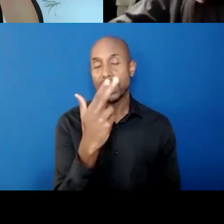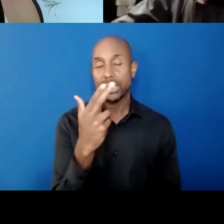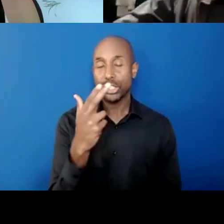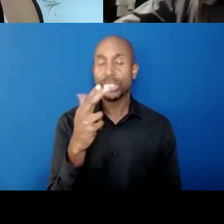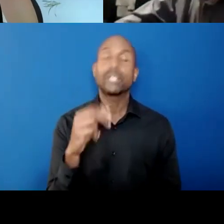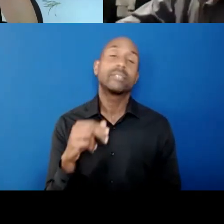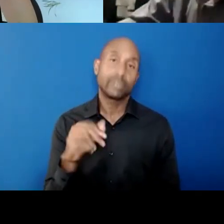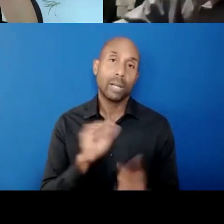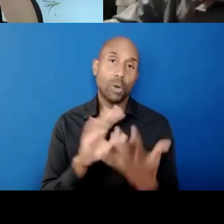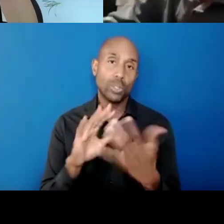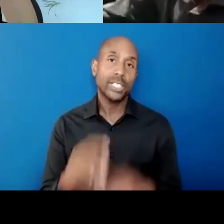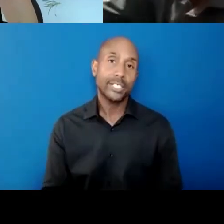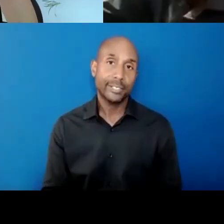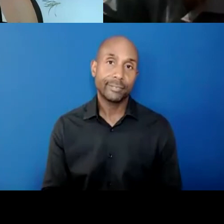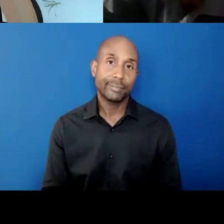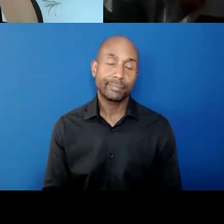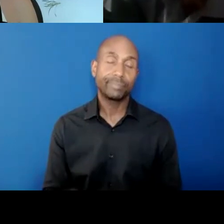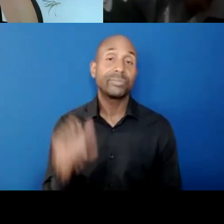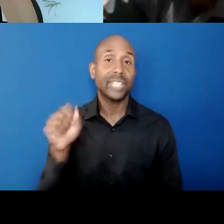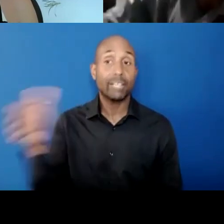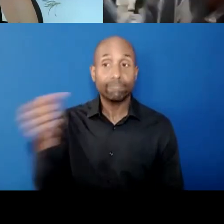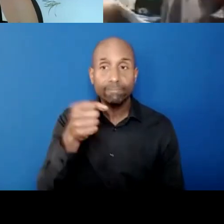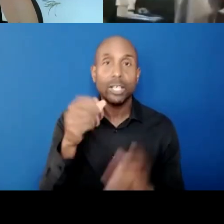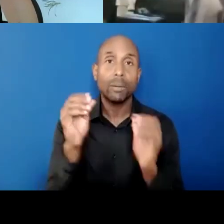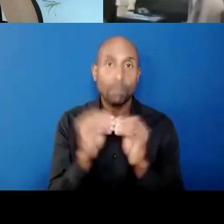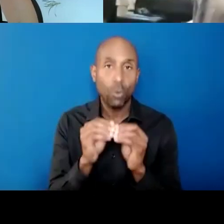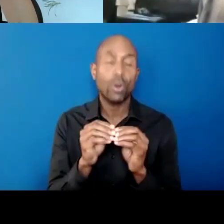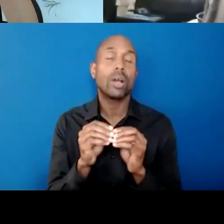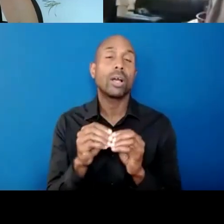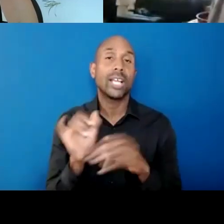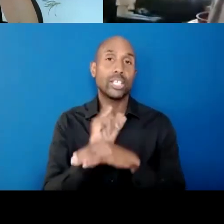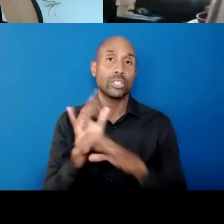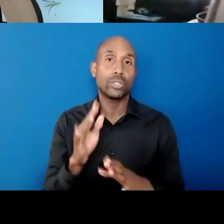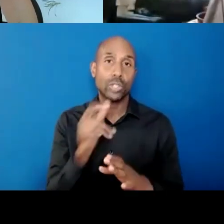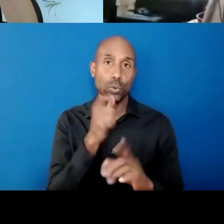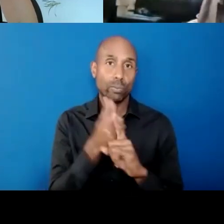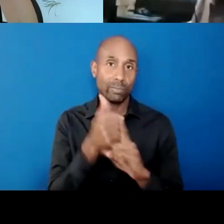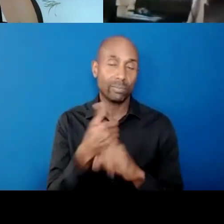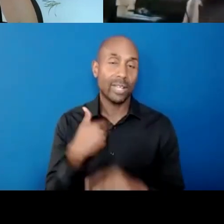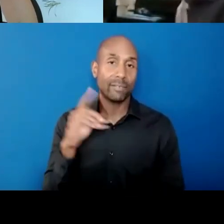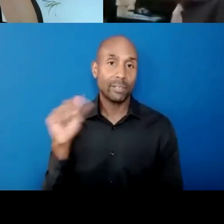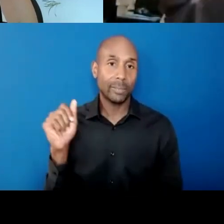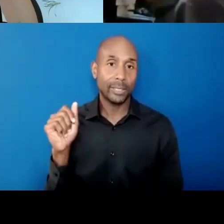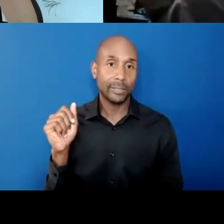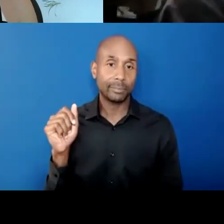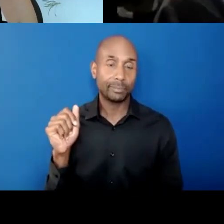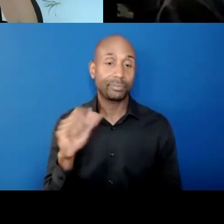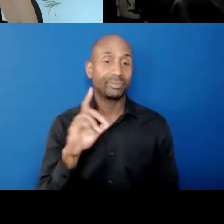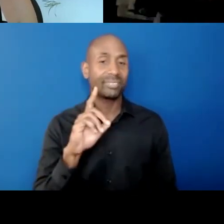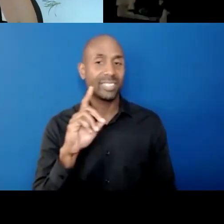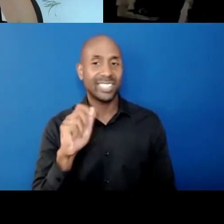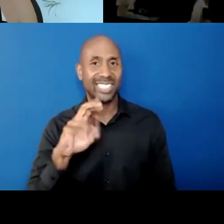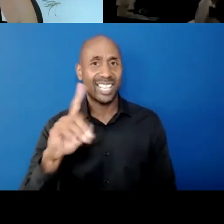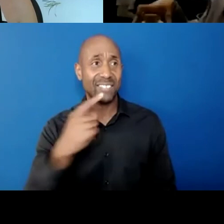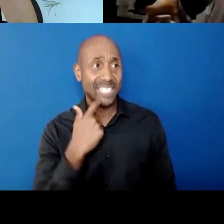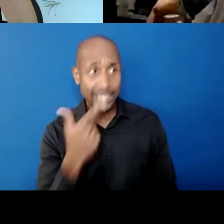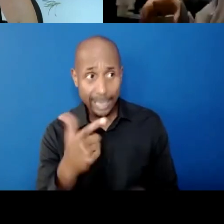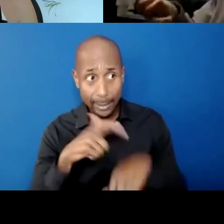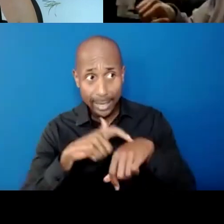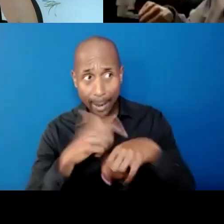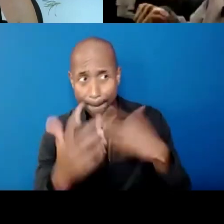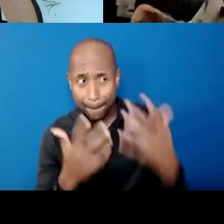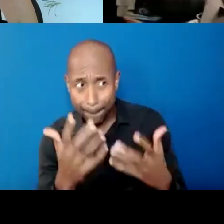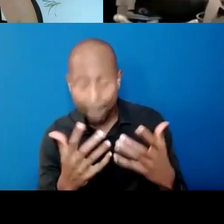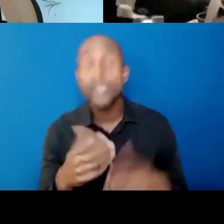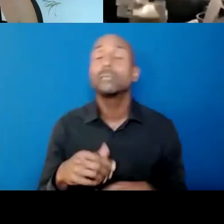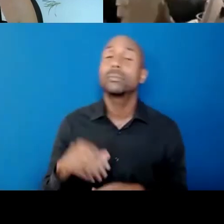I think that's good. I think how are we doing for time? I think we're right on time.